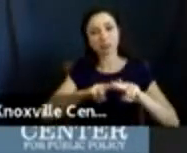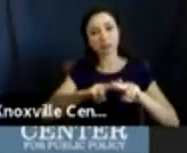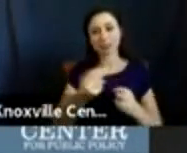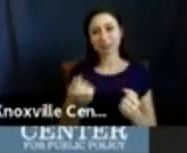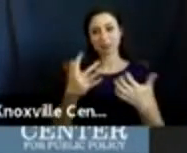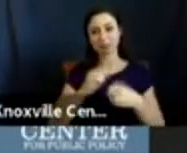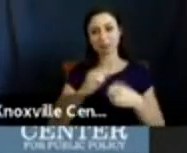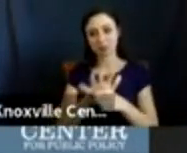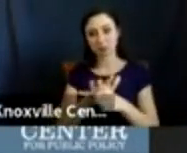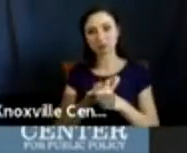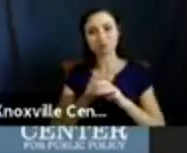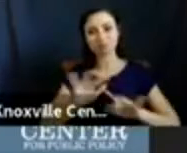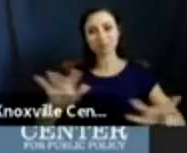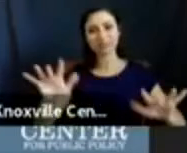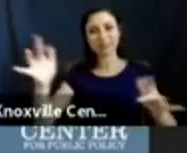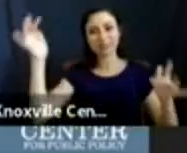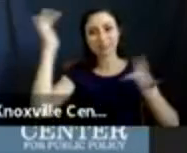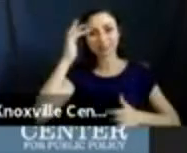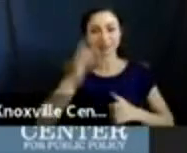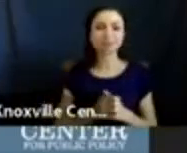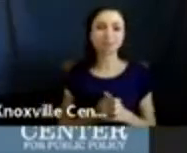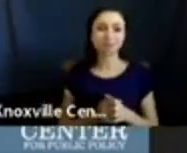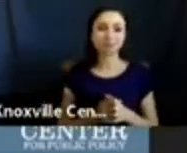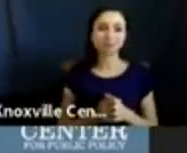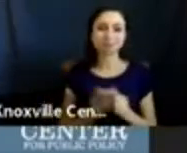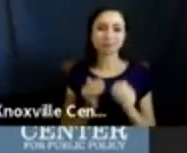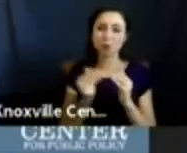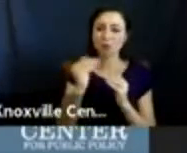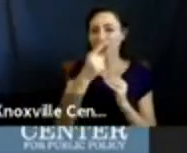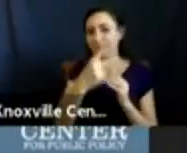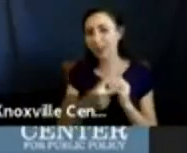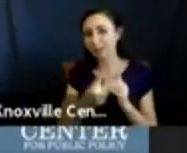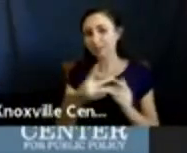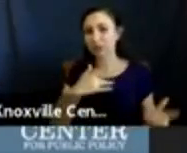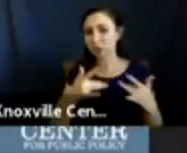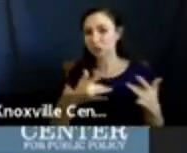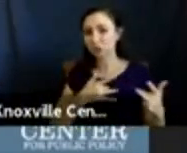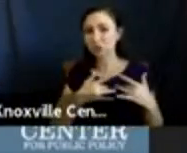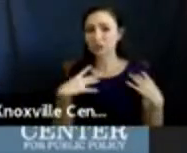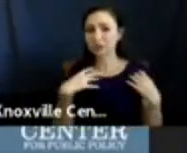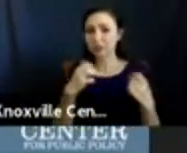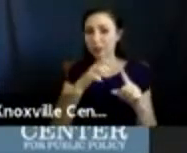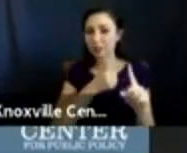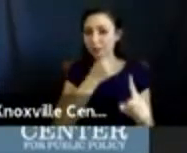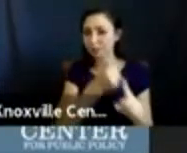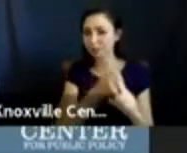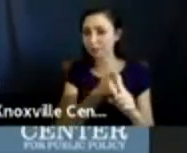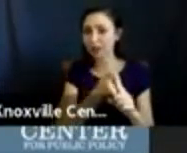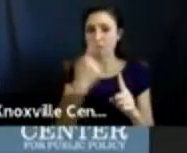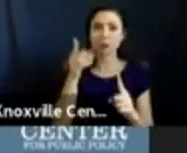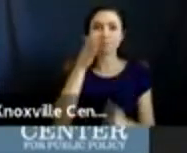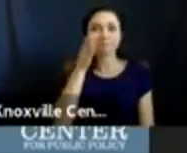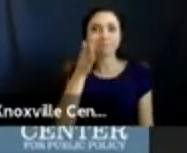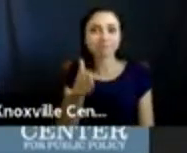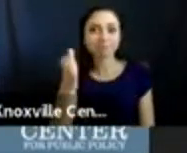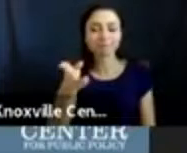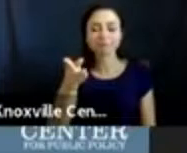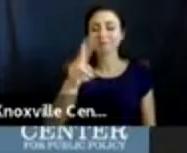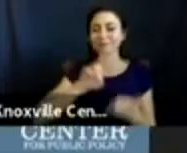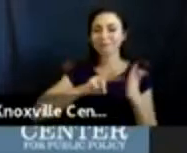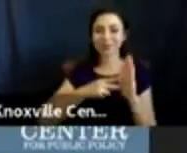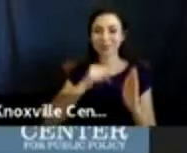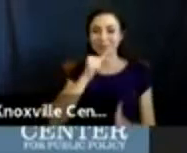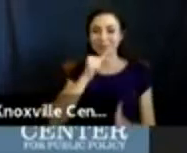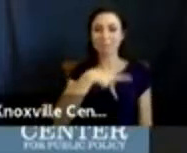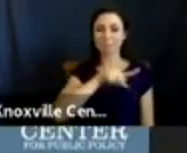the economy, and about half are most concerned about the health impact of COVID-19 when it's put in sort of more distant terms, so not about their personal concerns, but